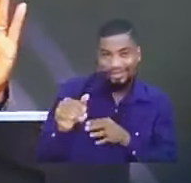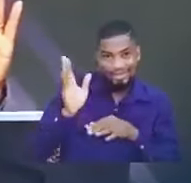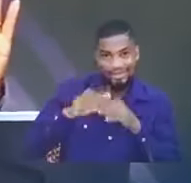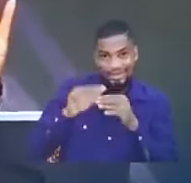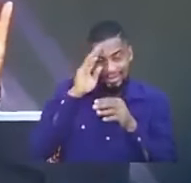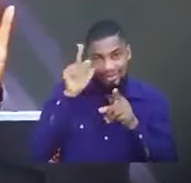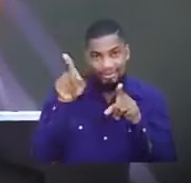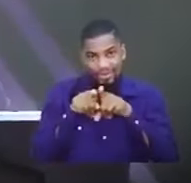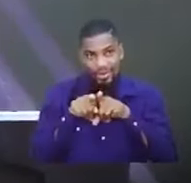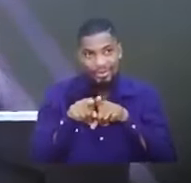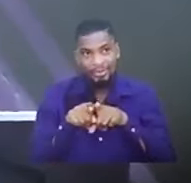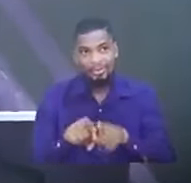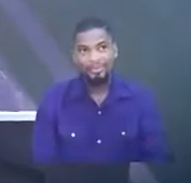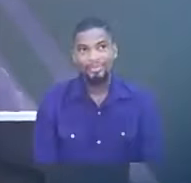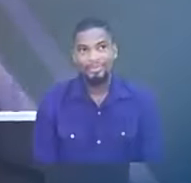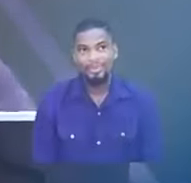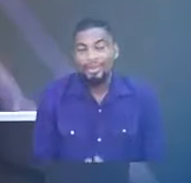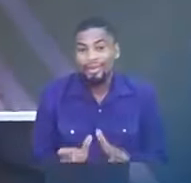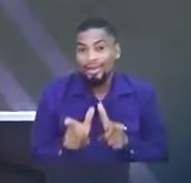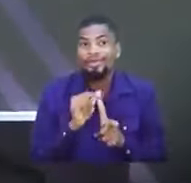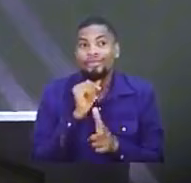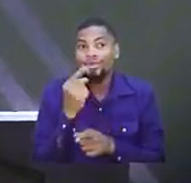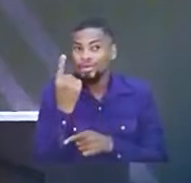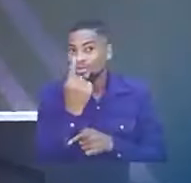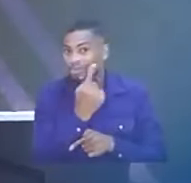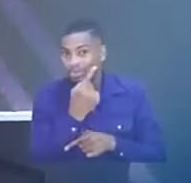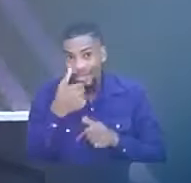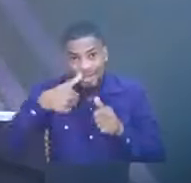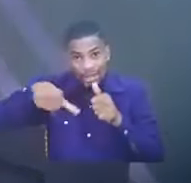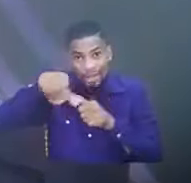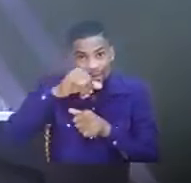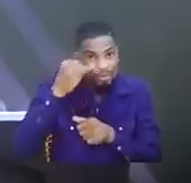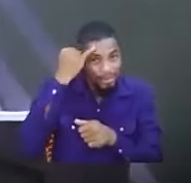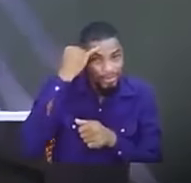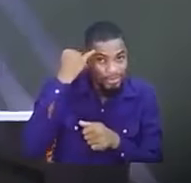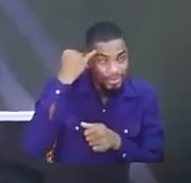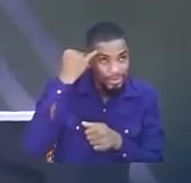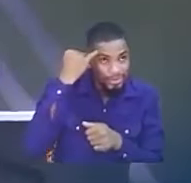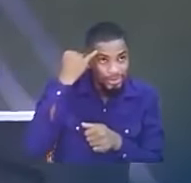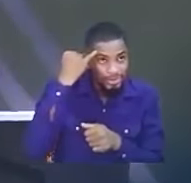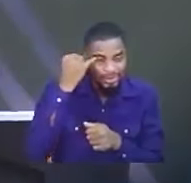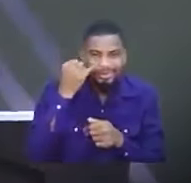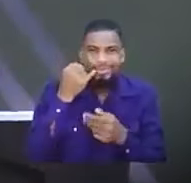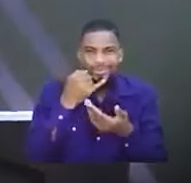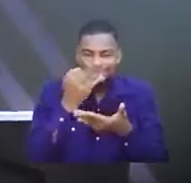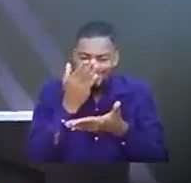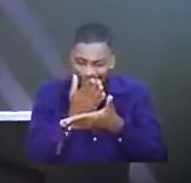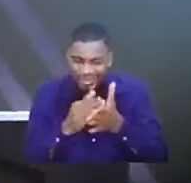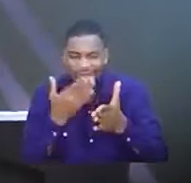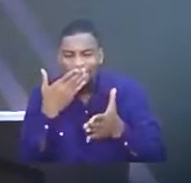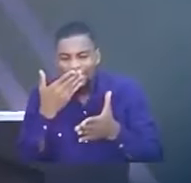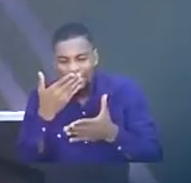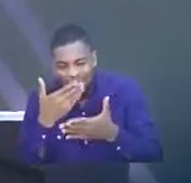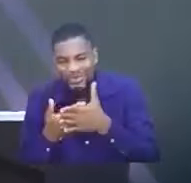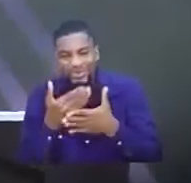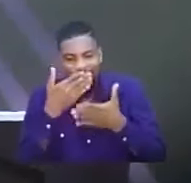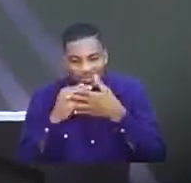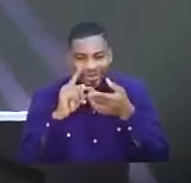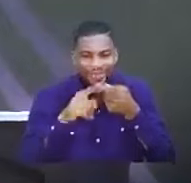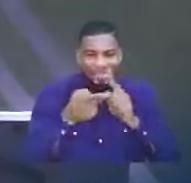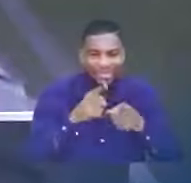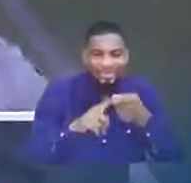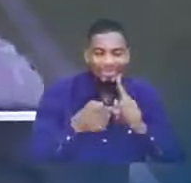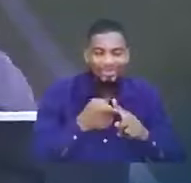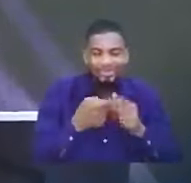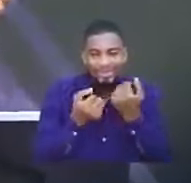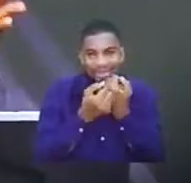brother. So the life is not only about Jonadab, they are also Jonathan's good friends who saved David.